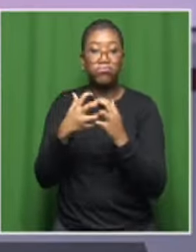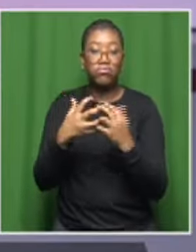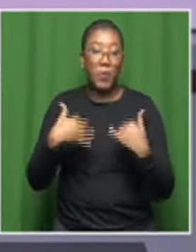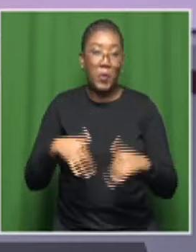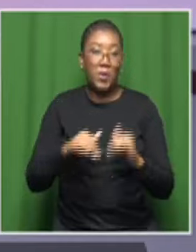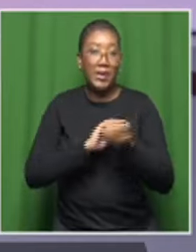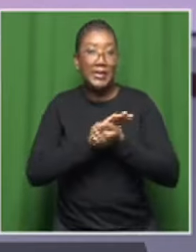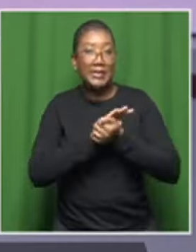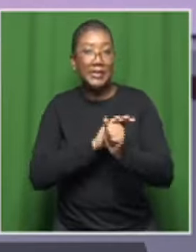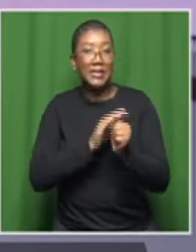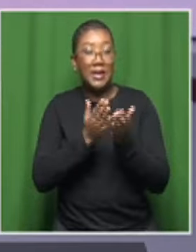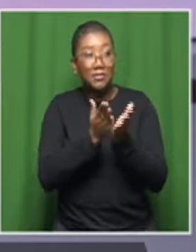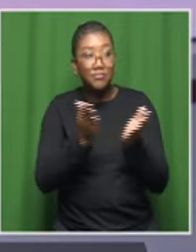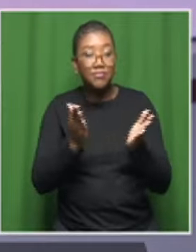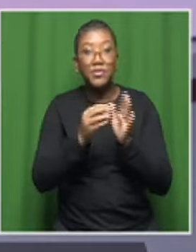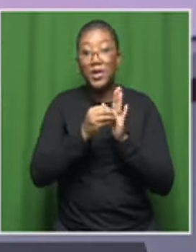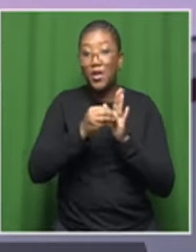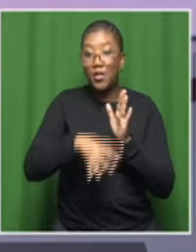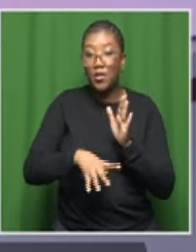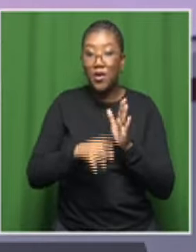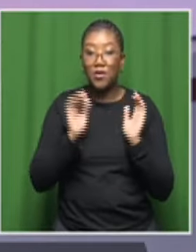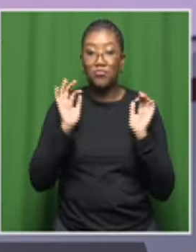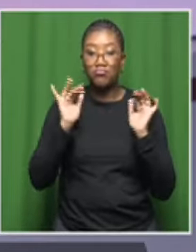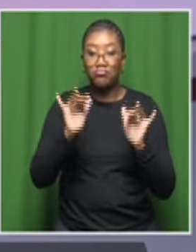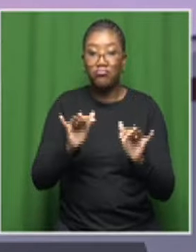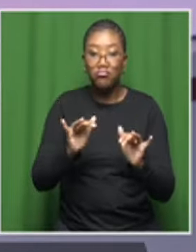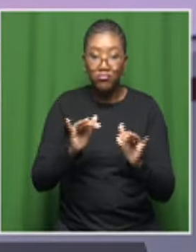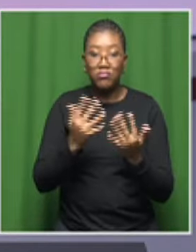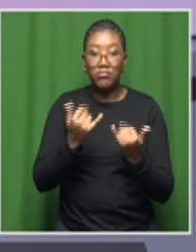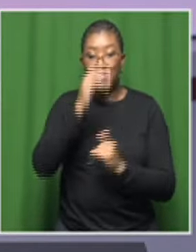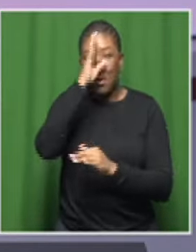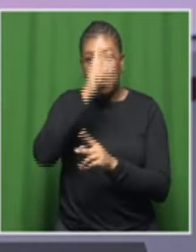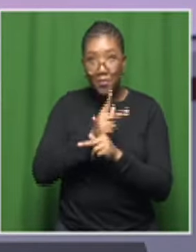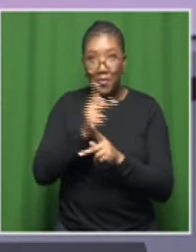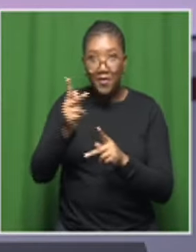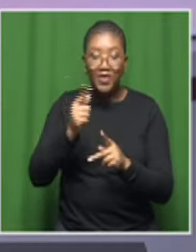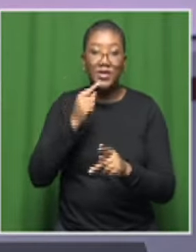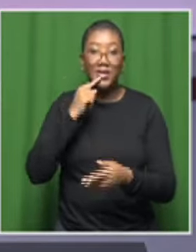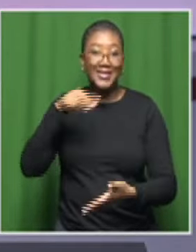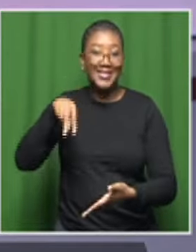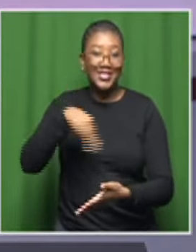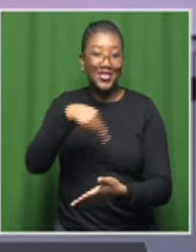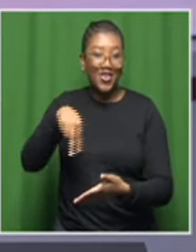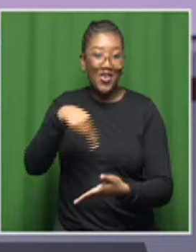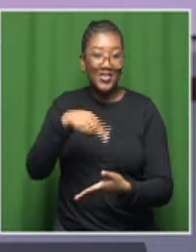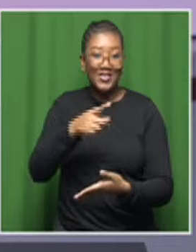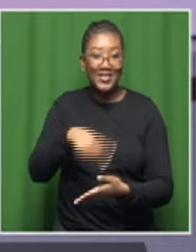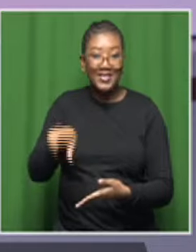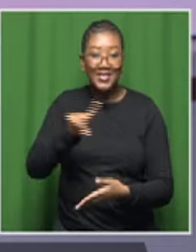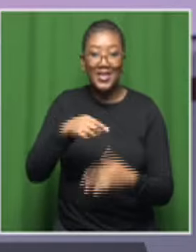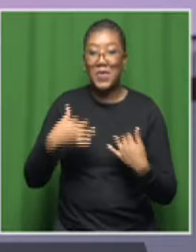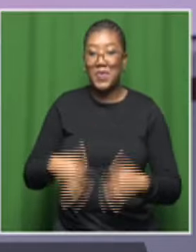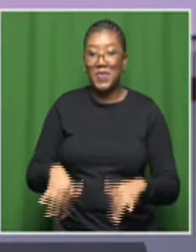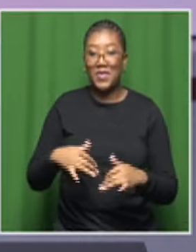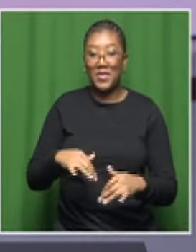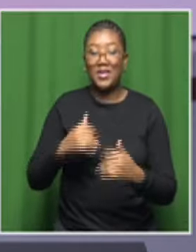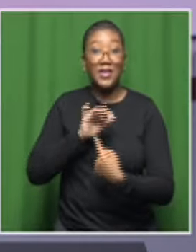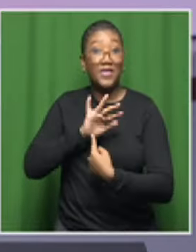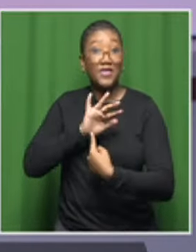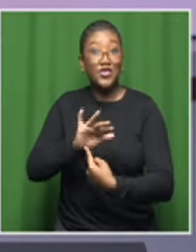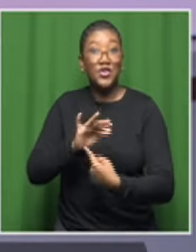that have exceptional talent, the chance to just work with professional dancers and to see what it's like to be in a professional ballet